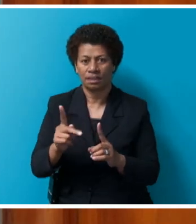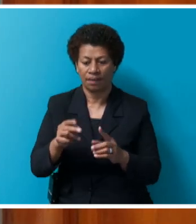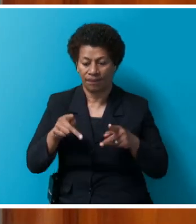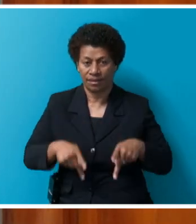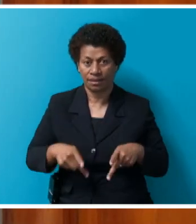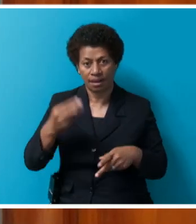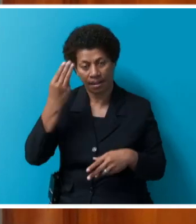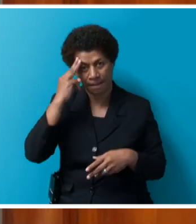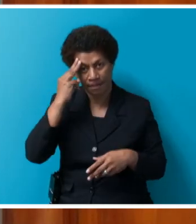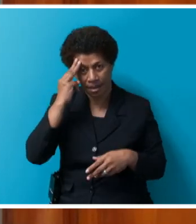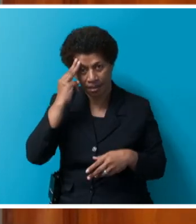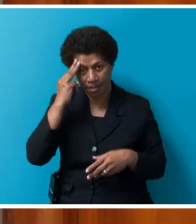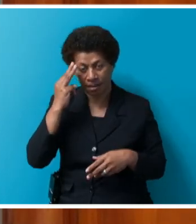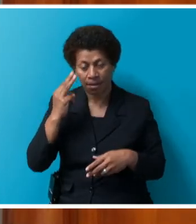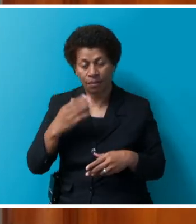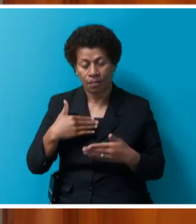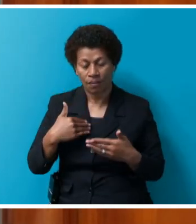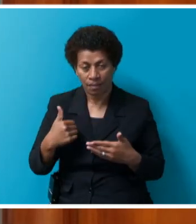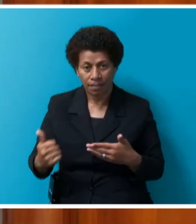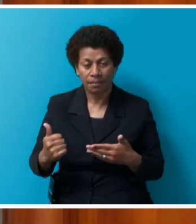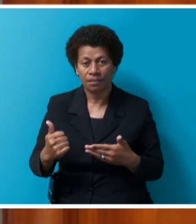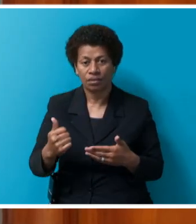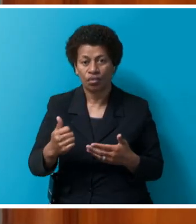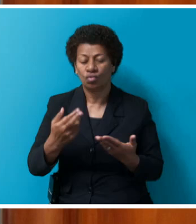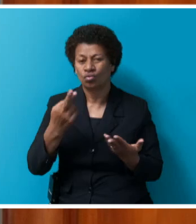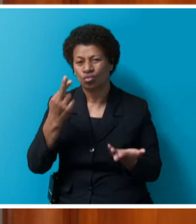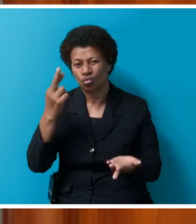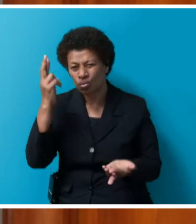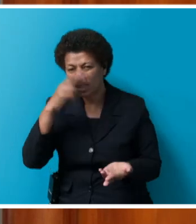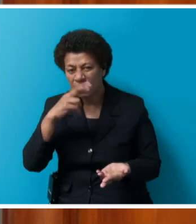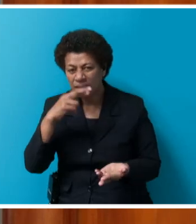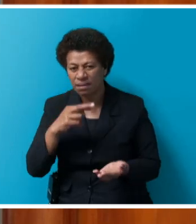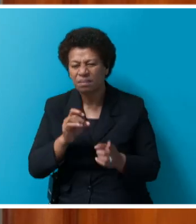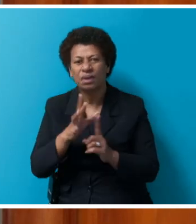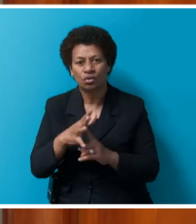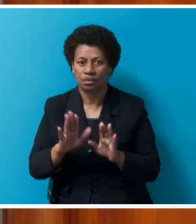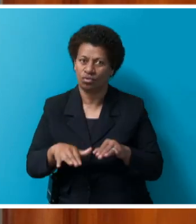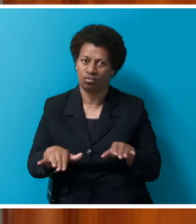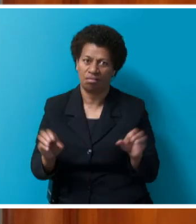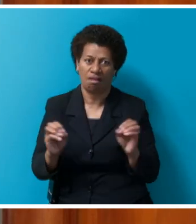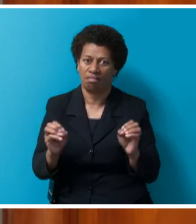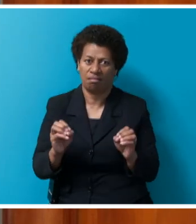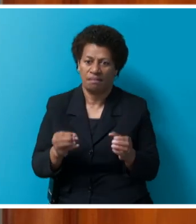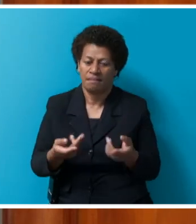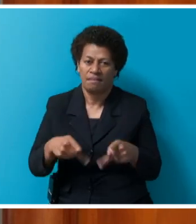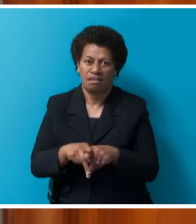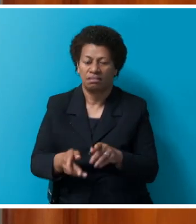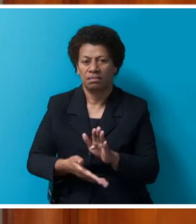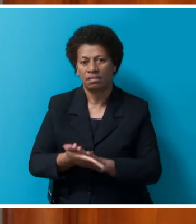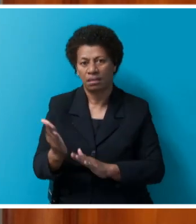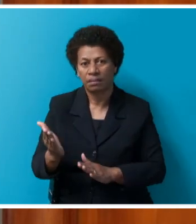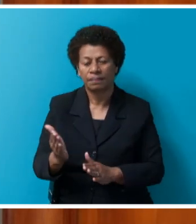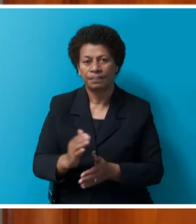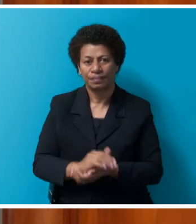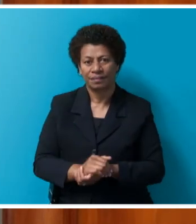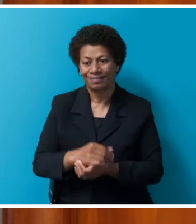of our people at risk, especially our children who currently have nowhere to go. Our people will appreciate the increase in police